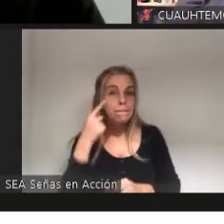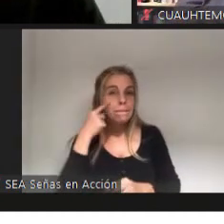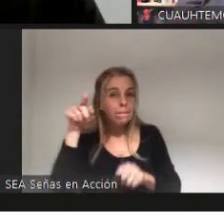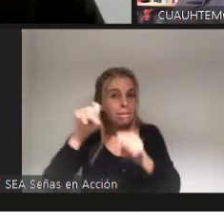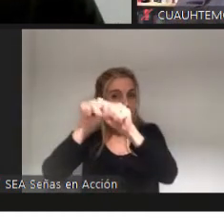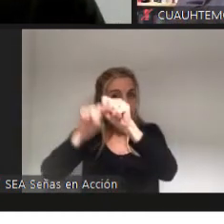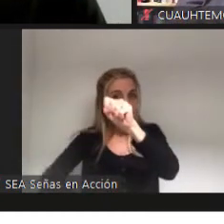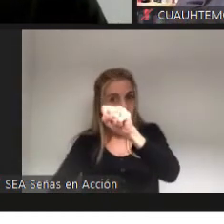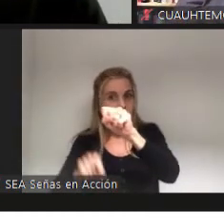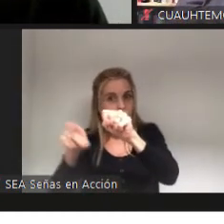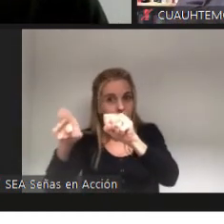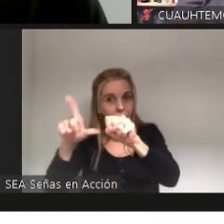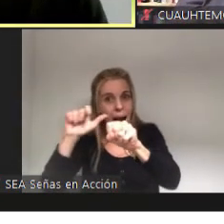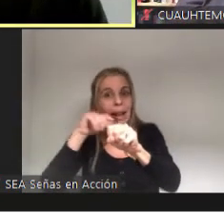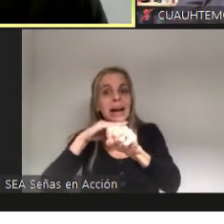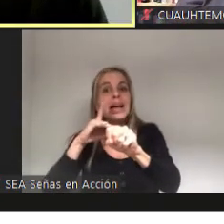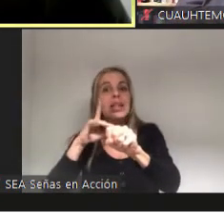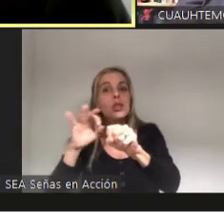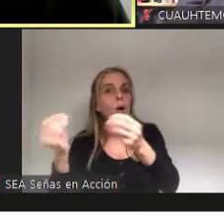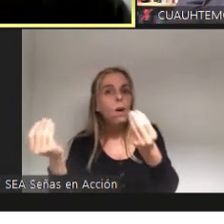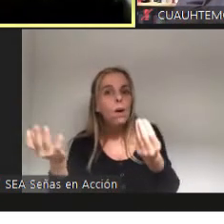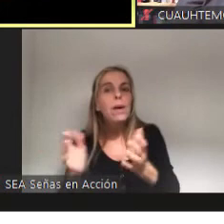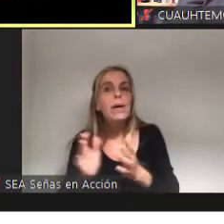Your microphone is muted, Alejandro.